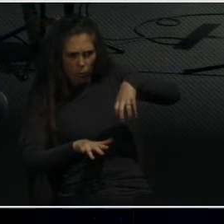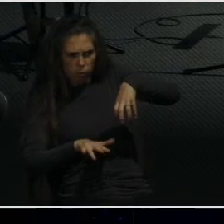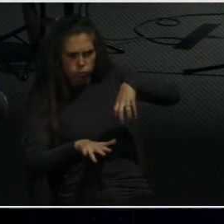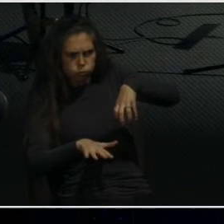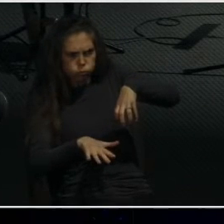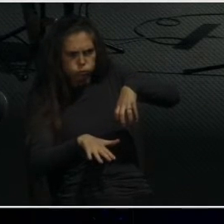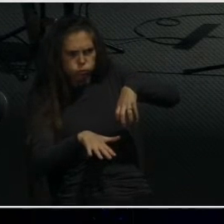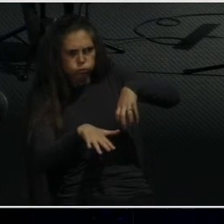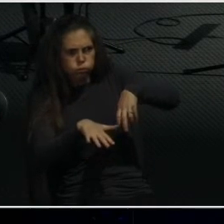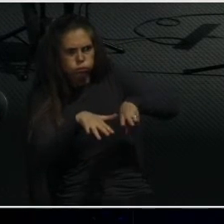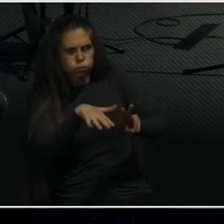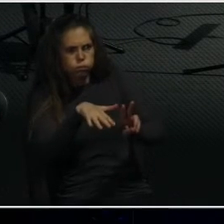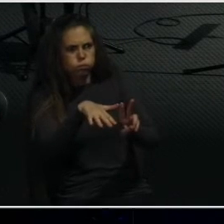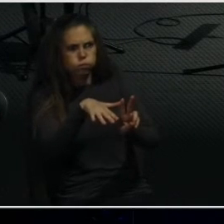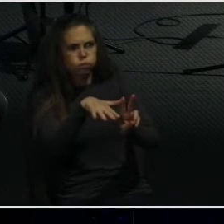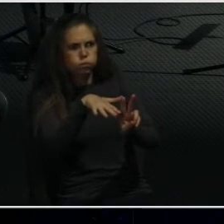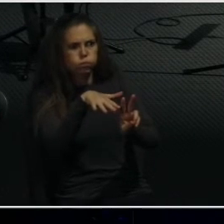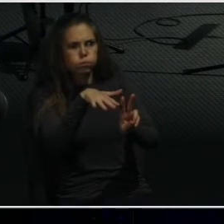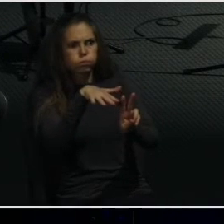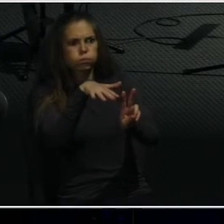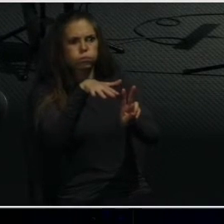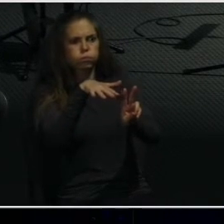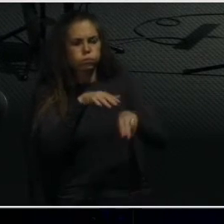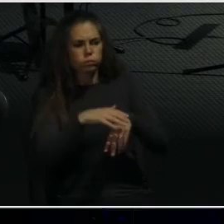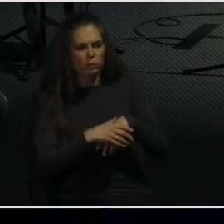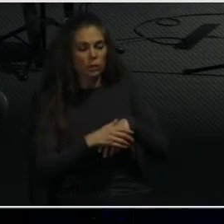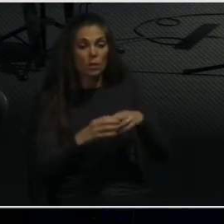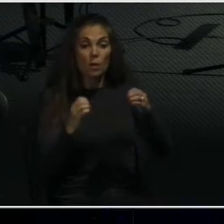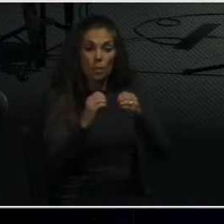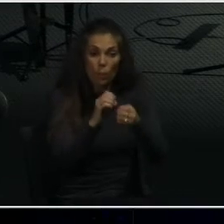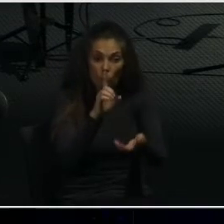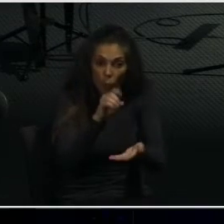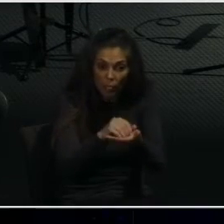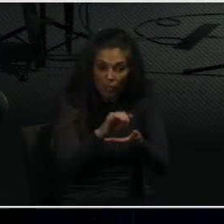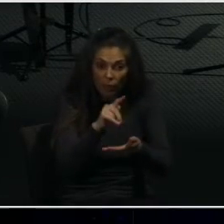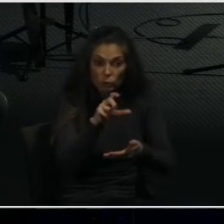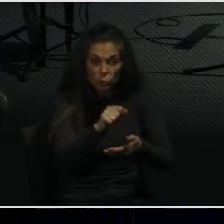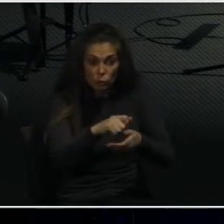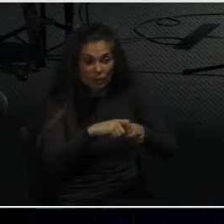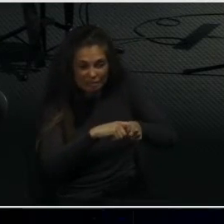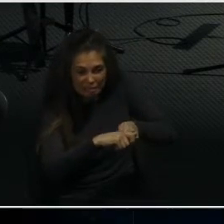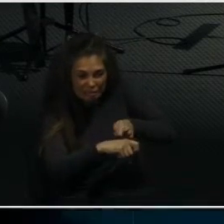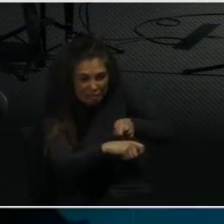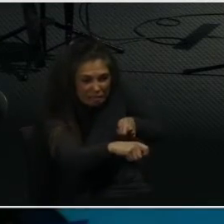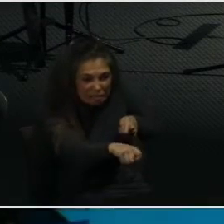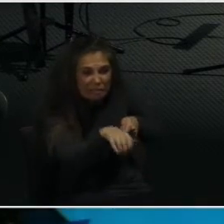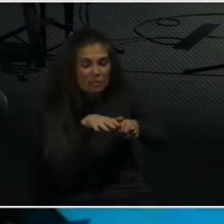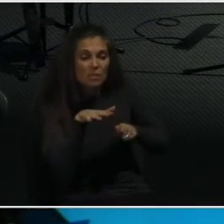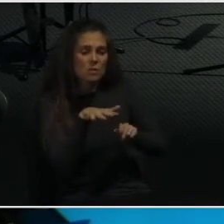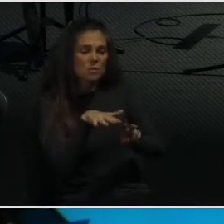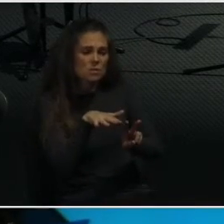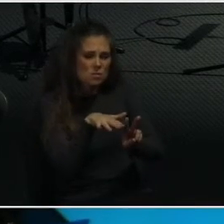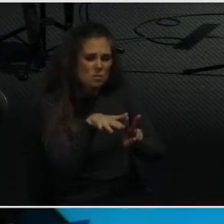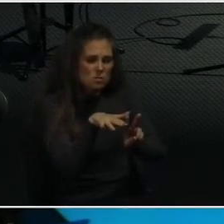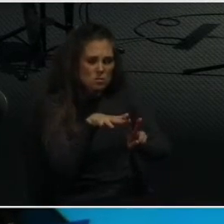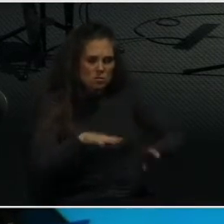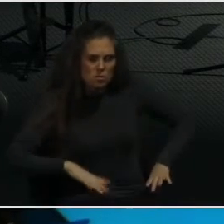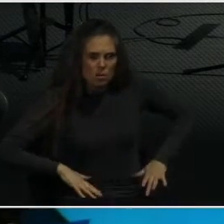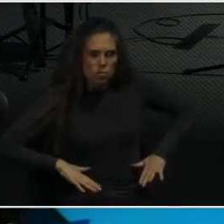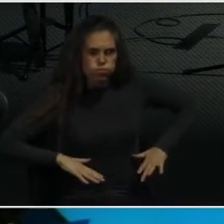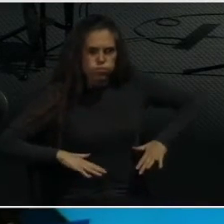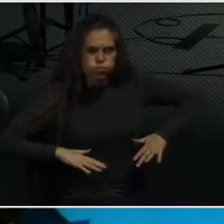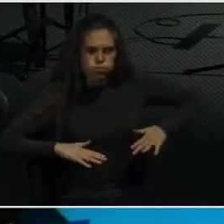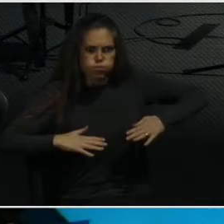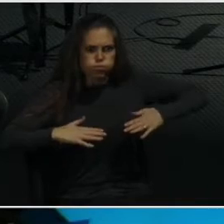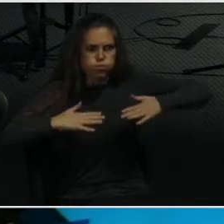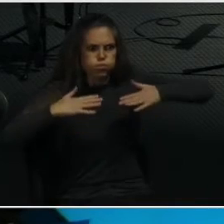And in verse 5, they walk another 1,000 cubits, and Ezekiel sees an impassable river. Now think about the